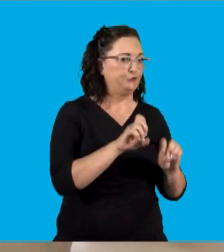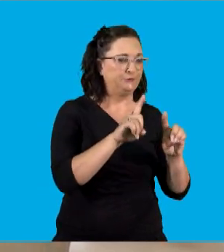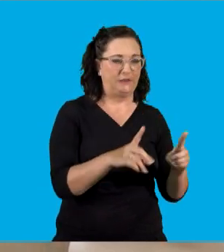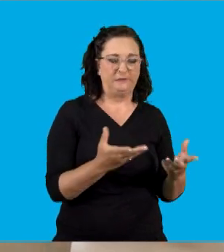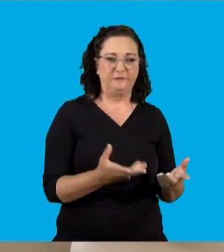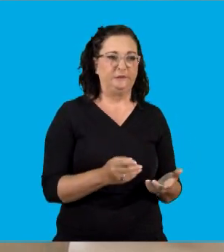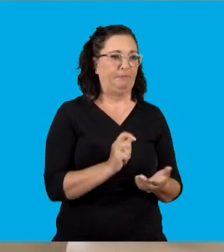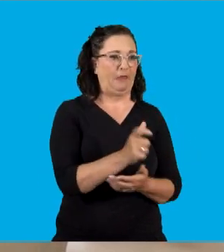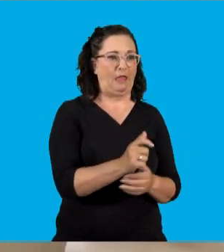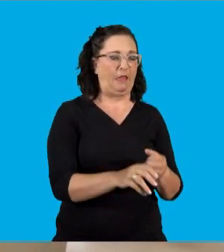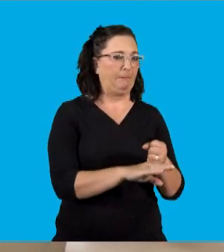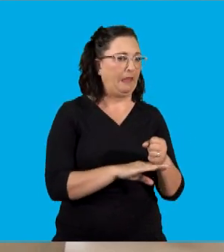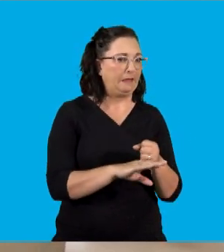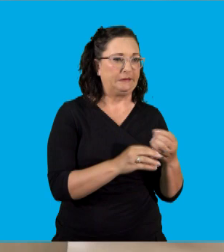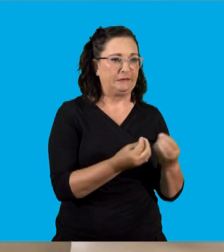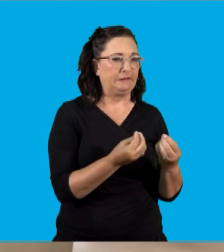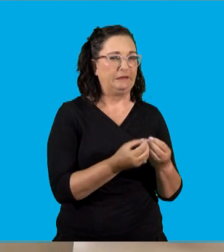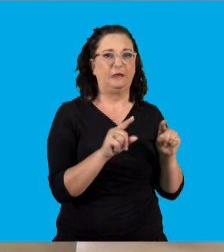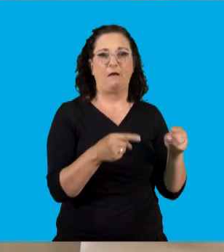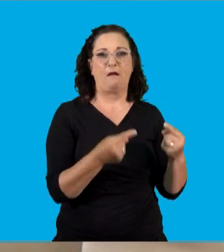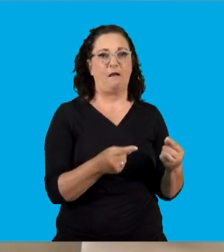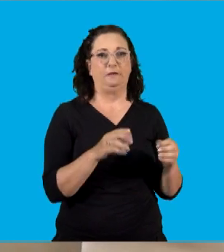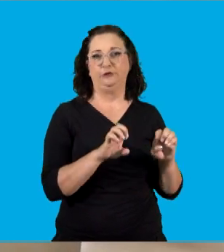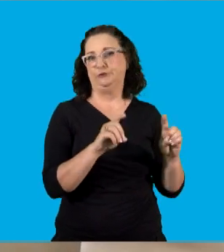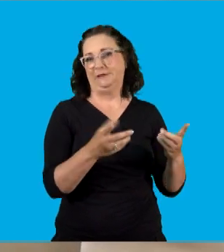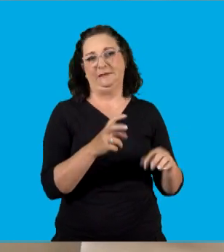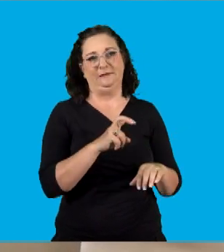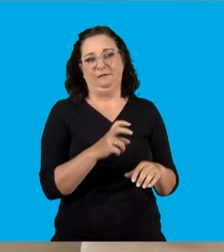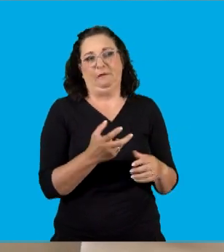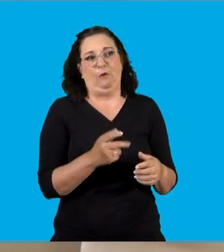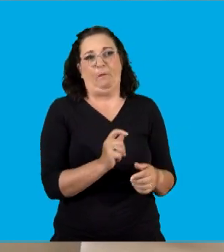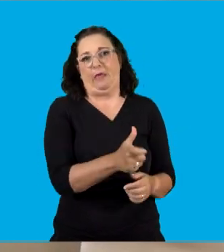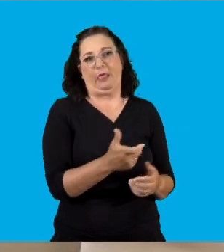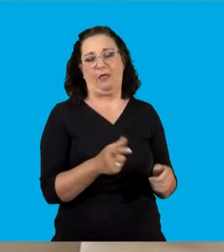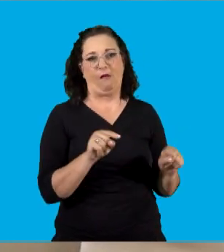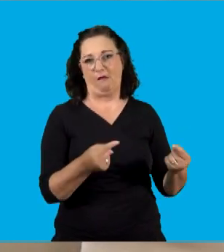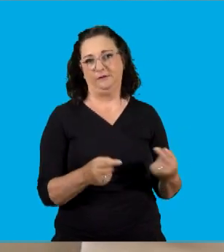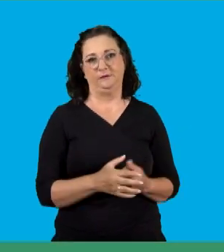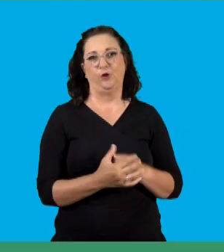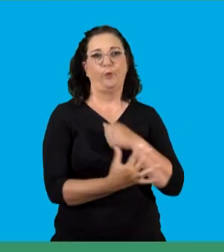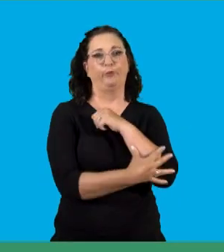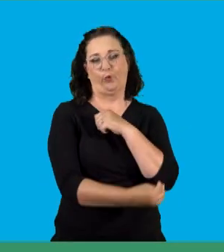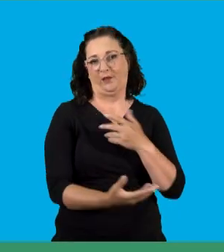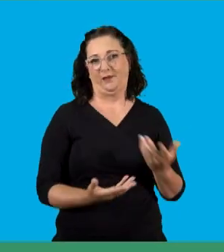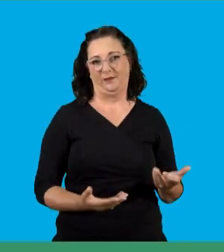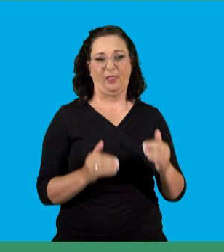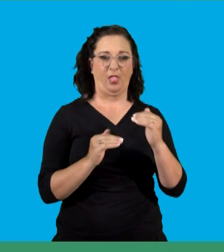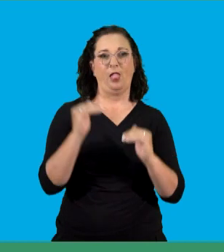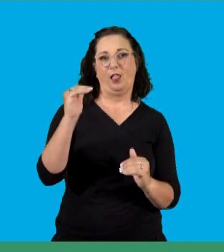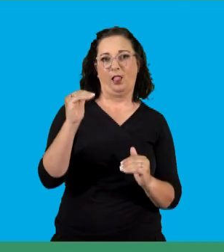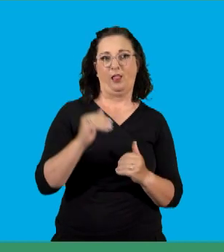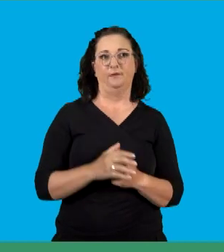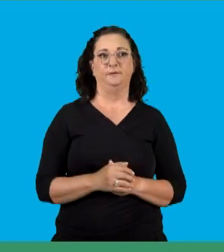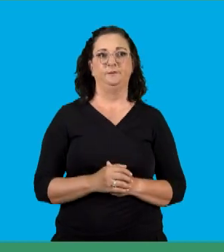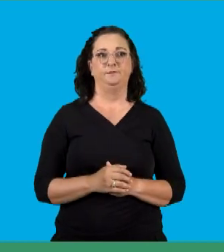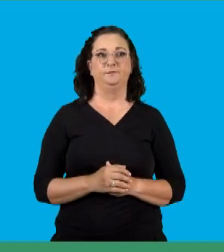to pay even for that particular quality education. Meaning of poverty. Poverty is the state